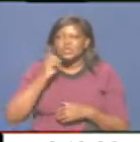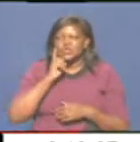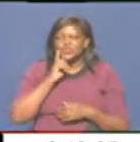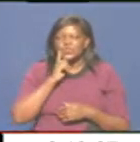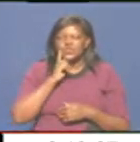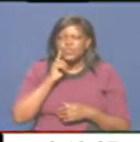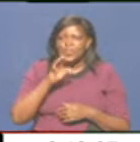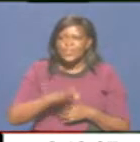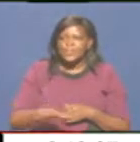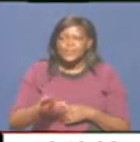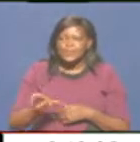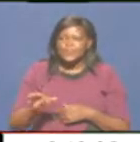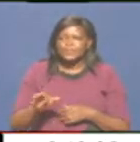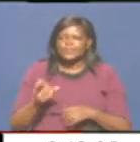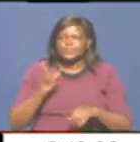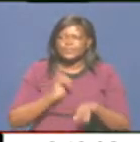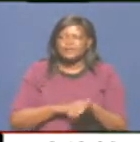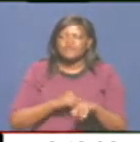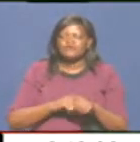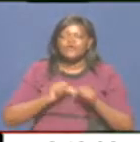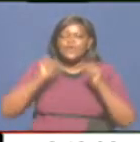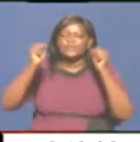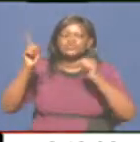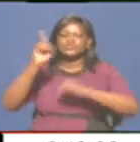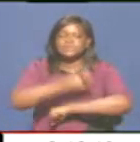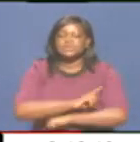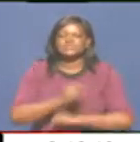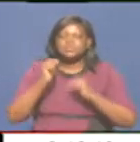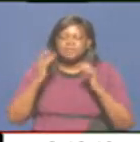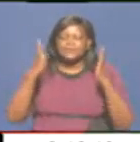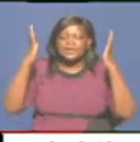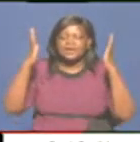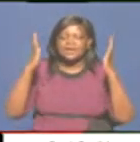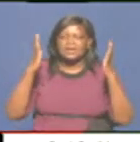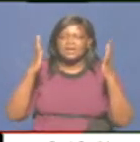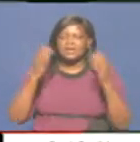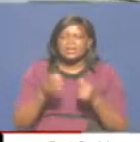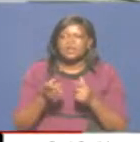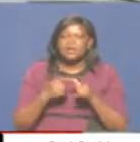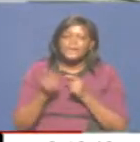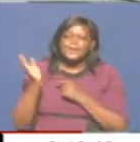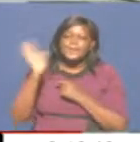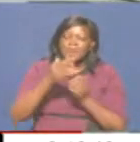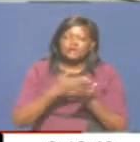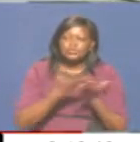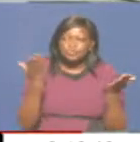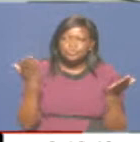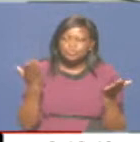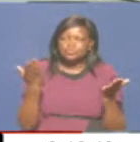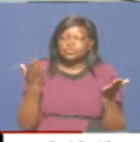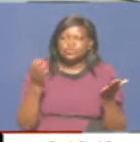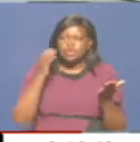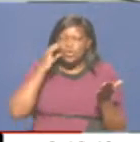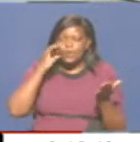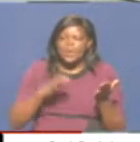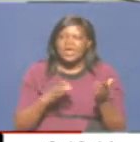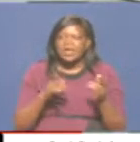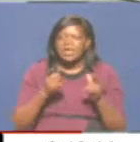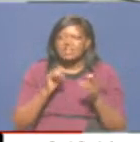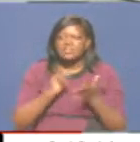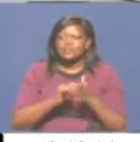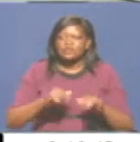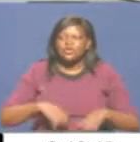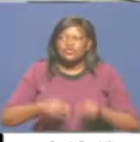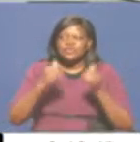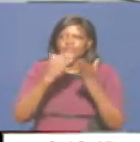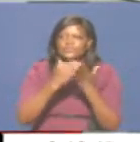morning during the Mashujaa Day celebrations. I'll hand it back to you, Tomboya, that you can continue with the rest of the